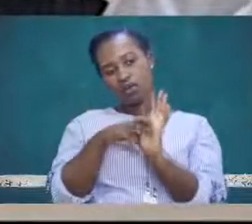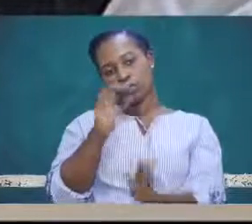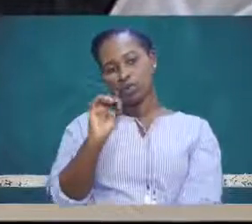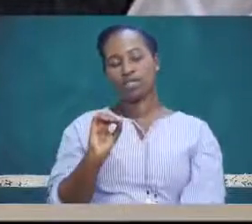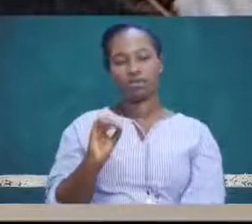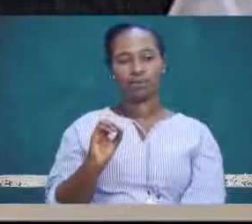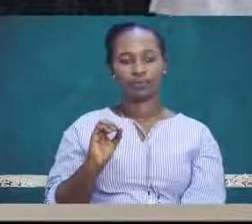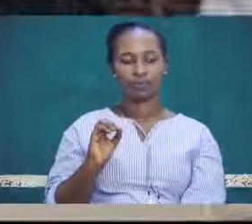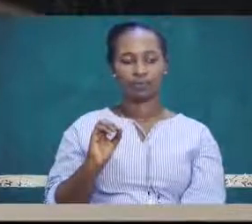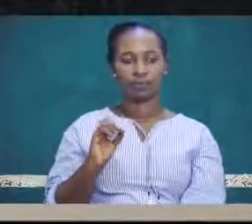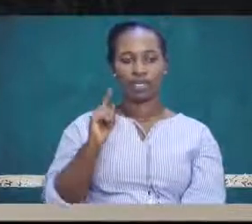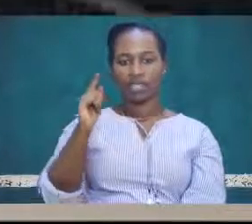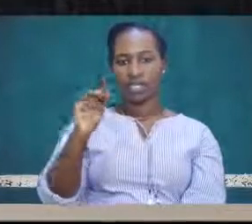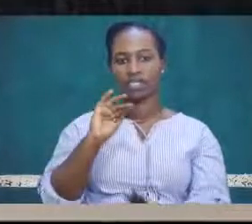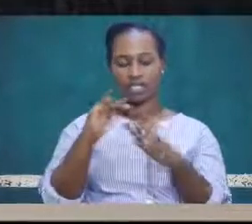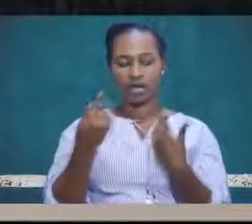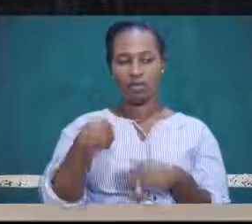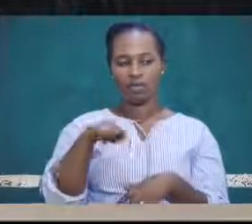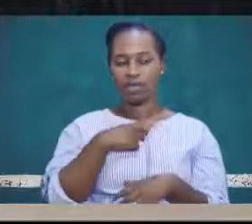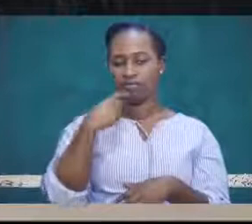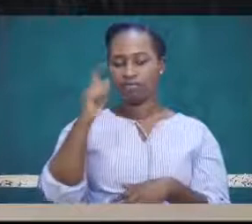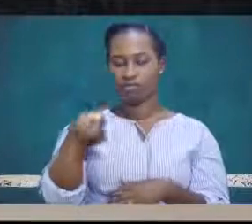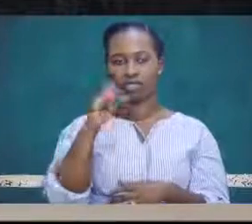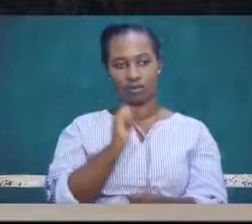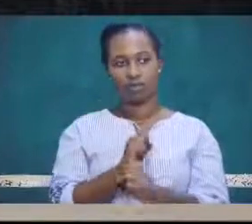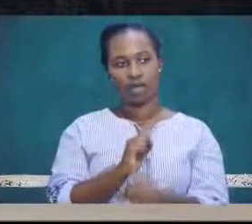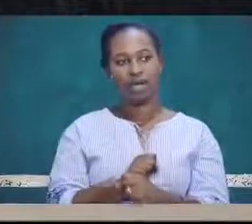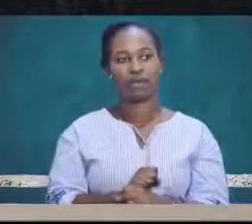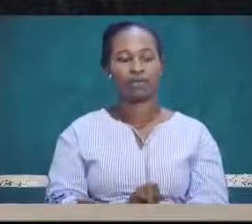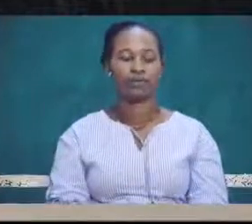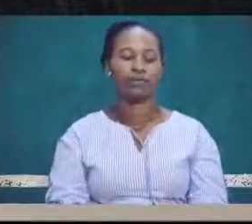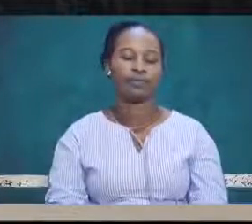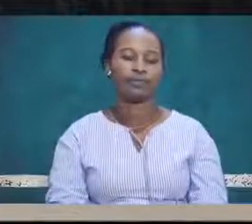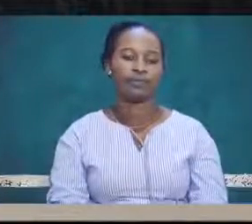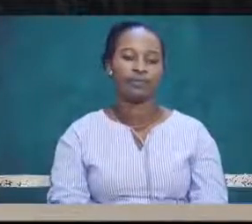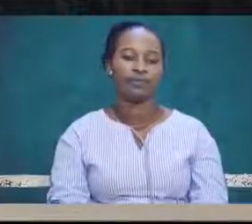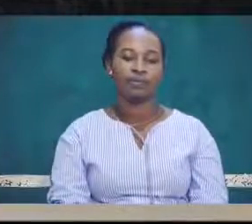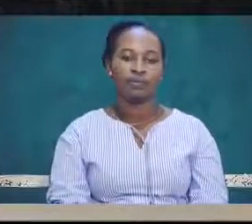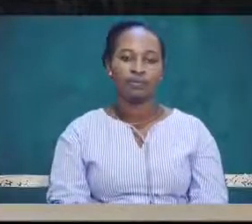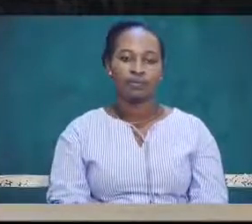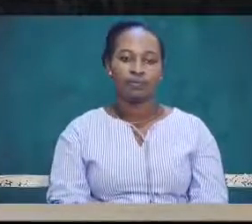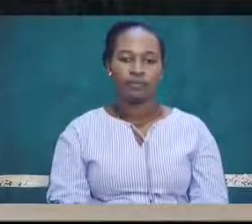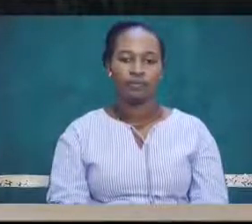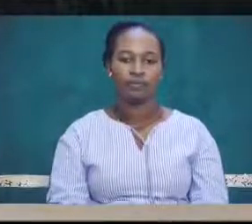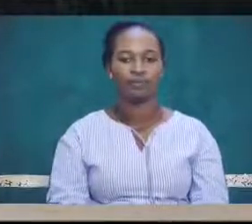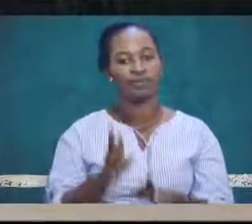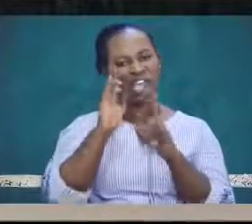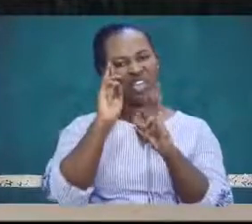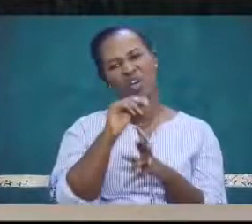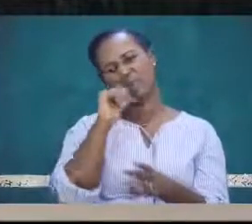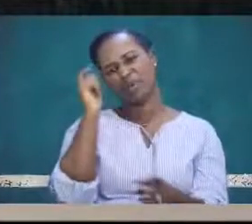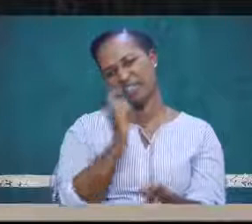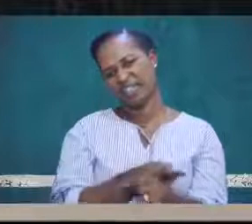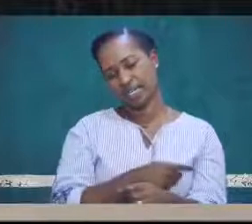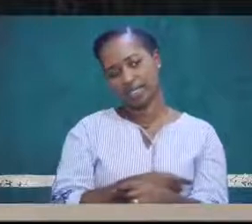0. So that is how we are supposed to work out that. So I hope it's not very hard.